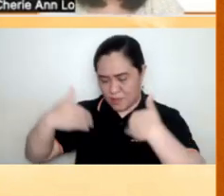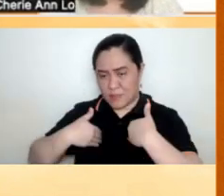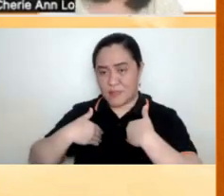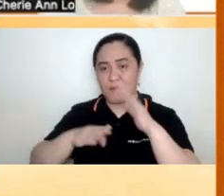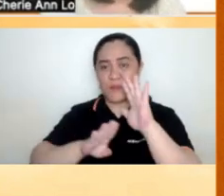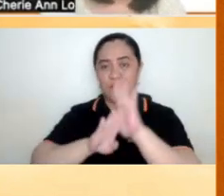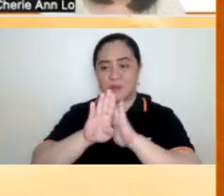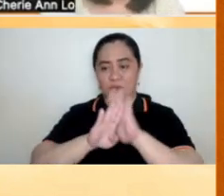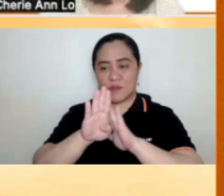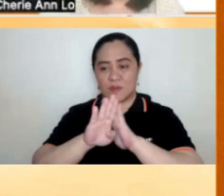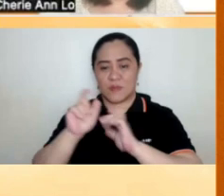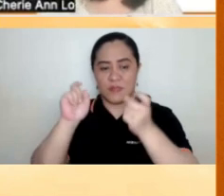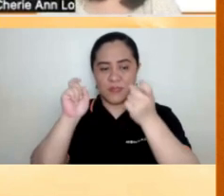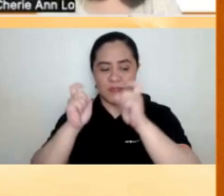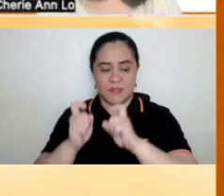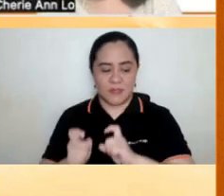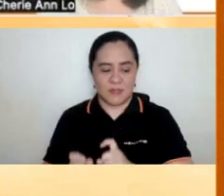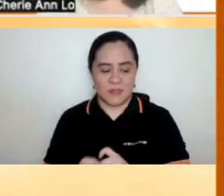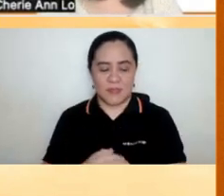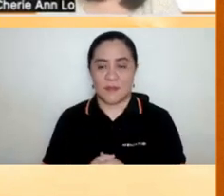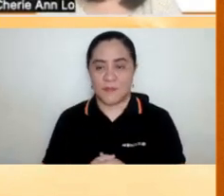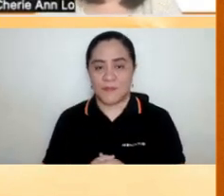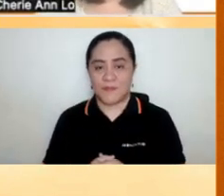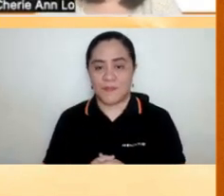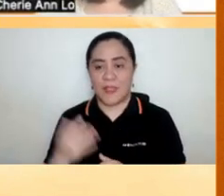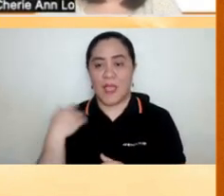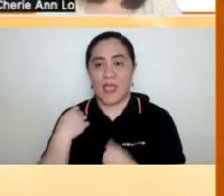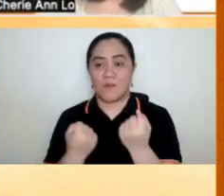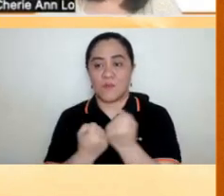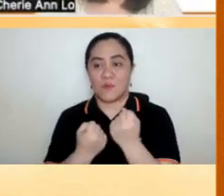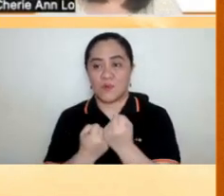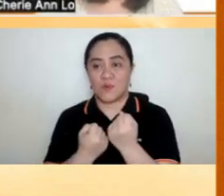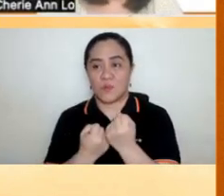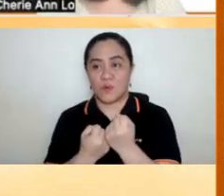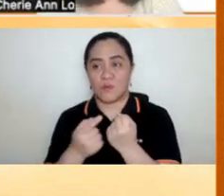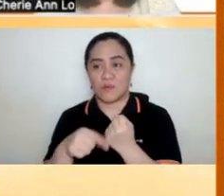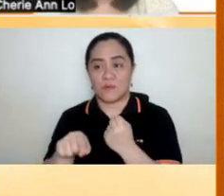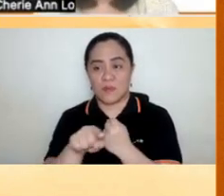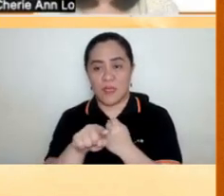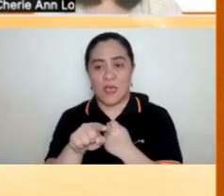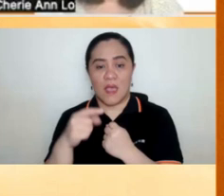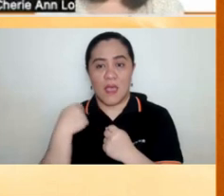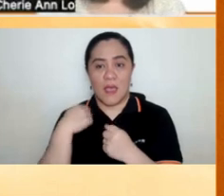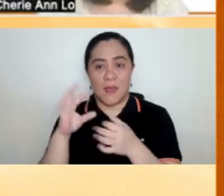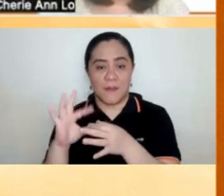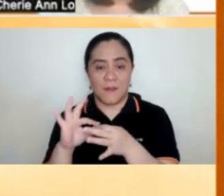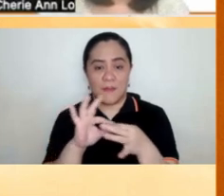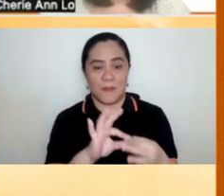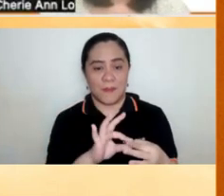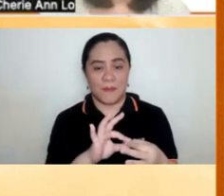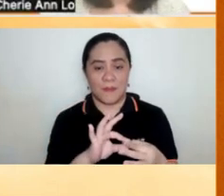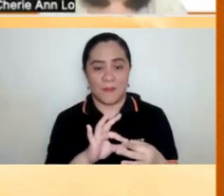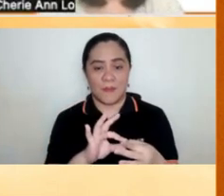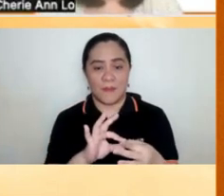development also changes. And if we don't get the support from that, or we're unable to cope, then the anxiety will build up.